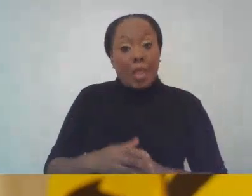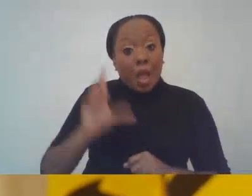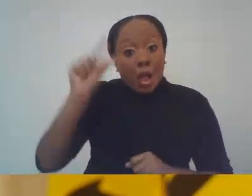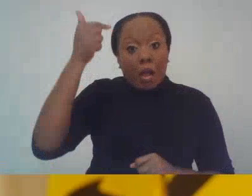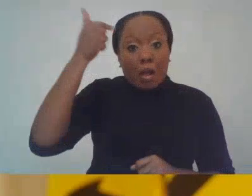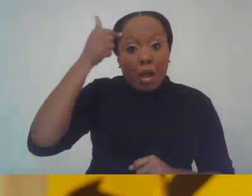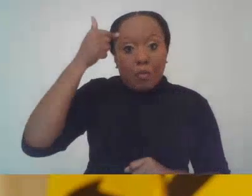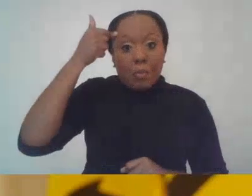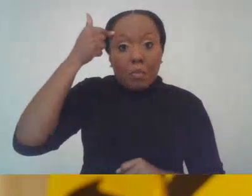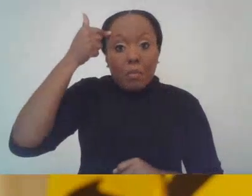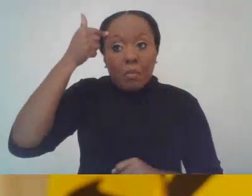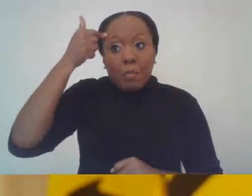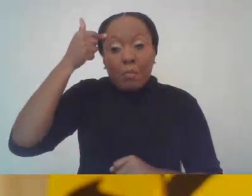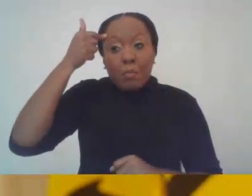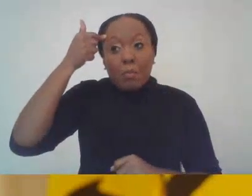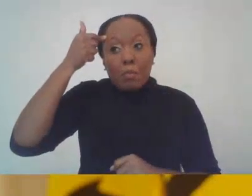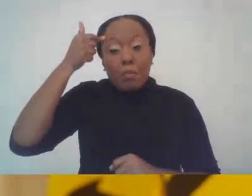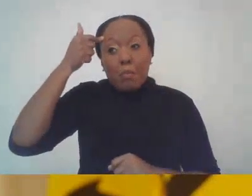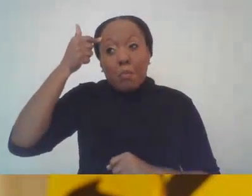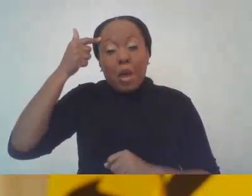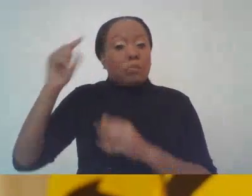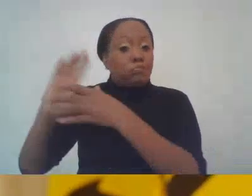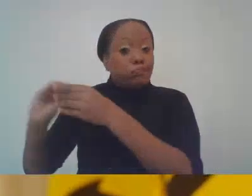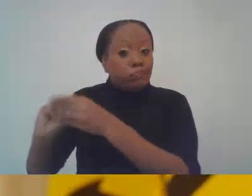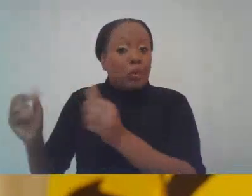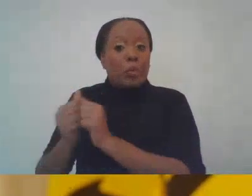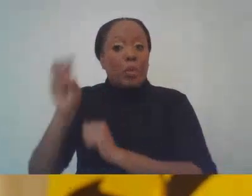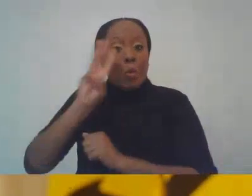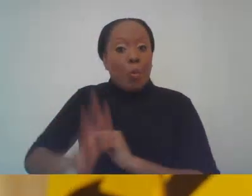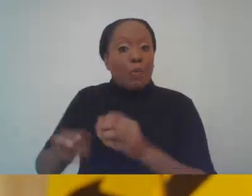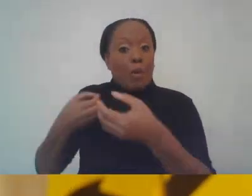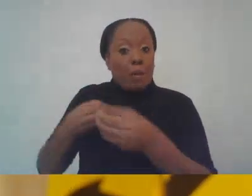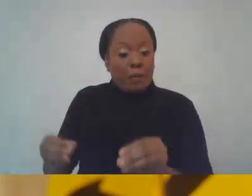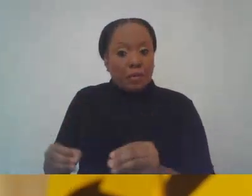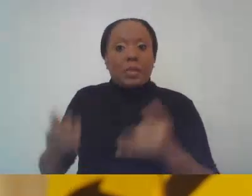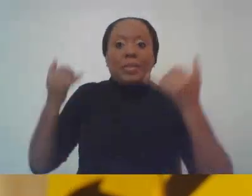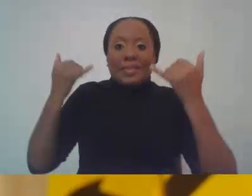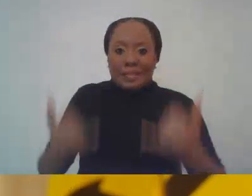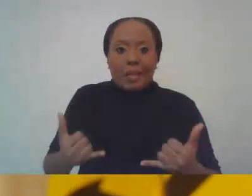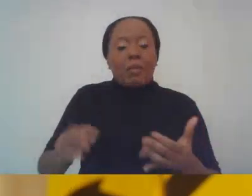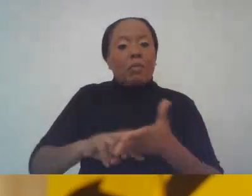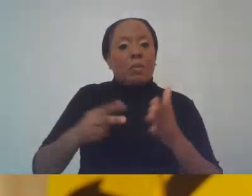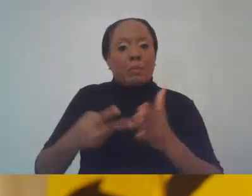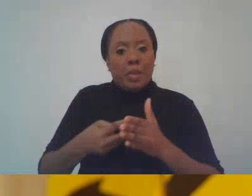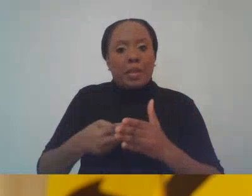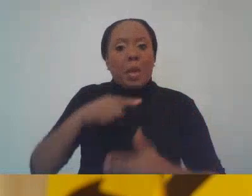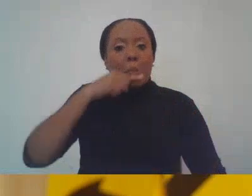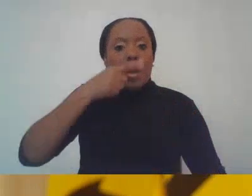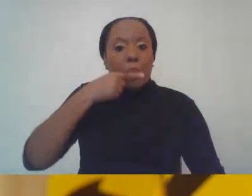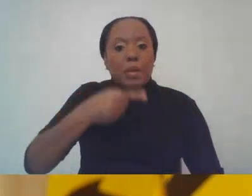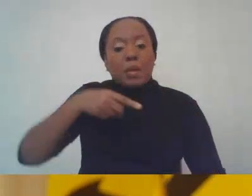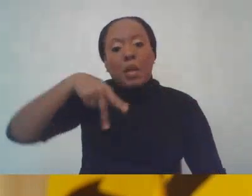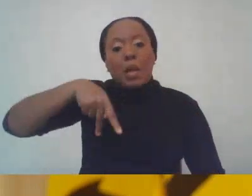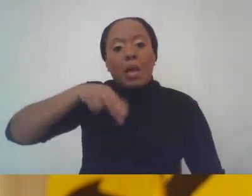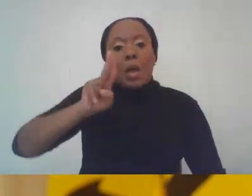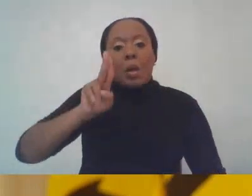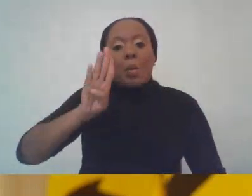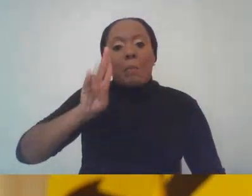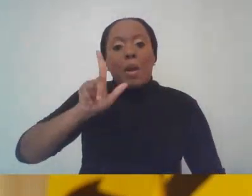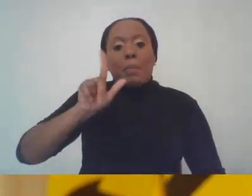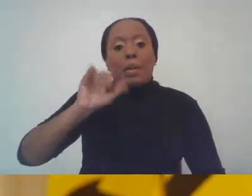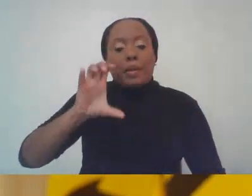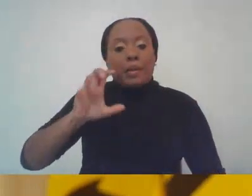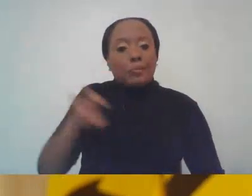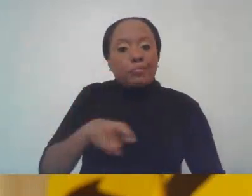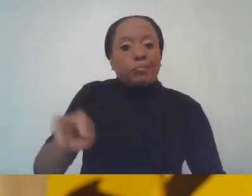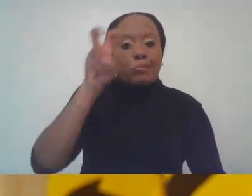briefing from the Met Office just moments ago as well, where we are satisfied that the conditions now merit a cessation of public transportation at 5